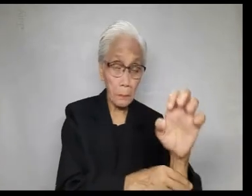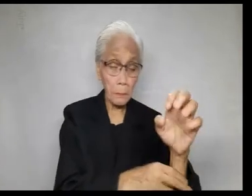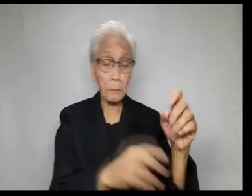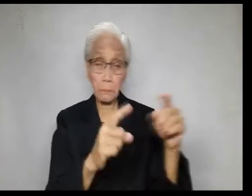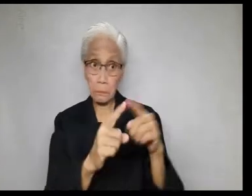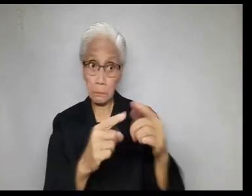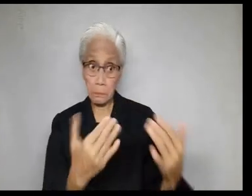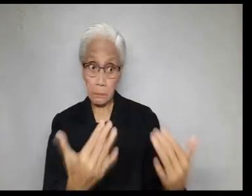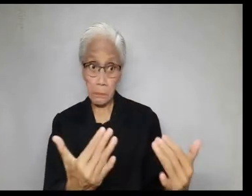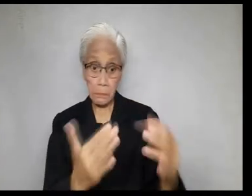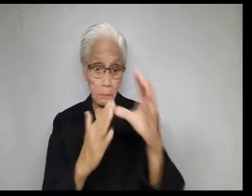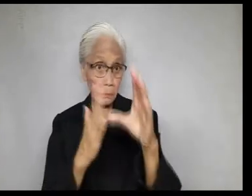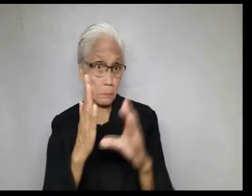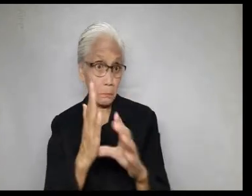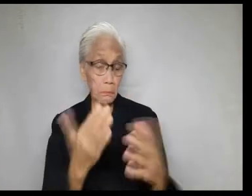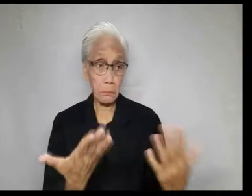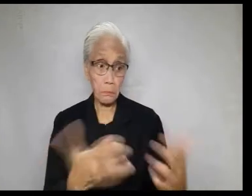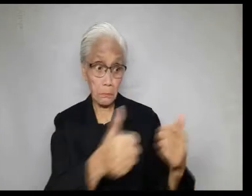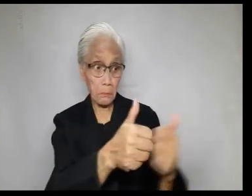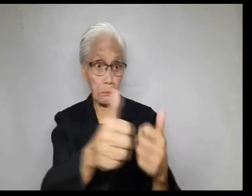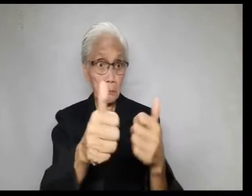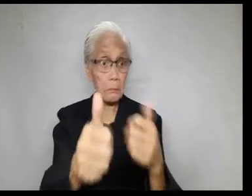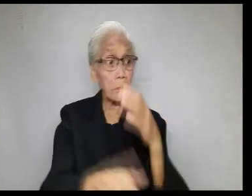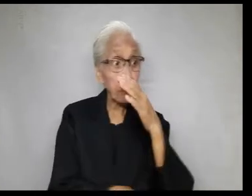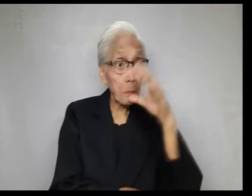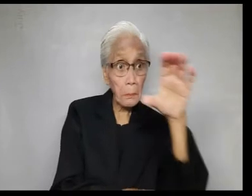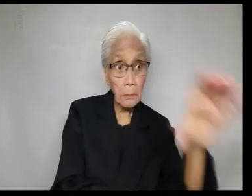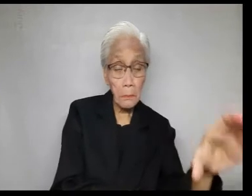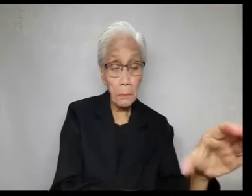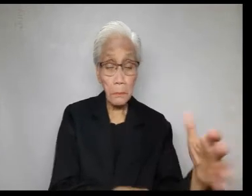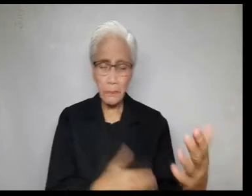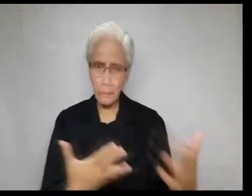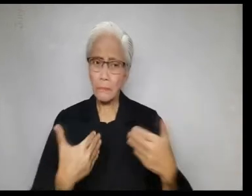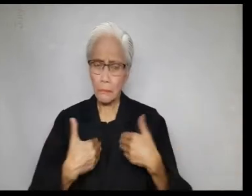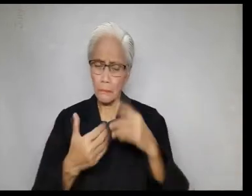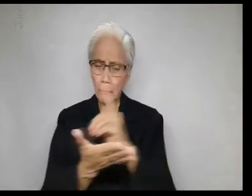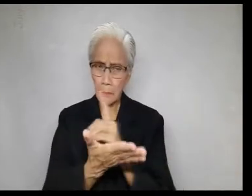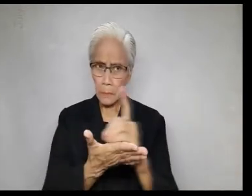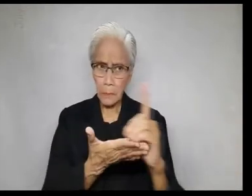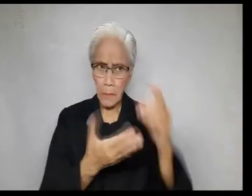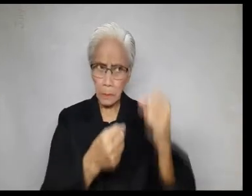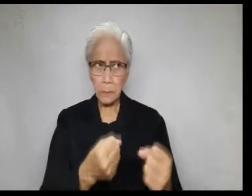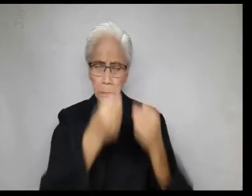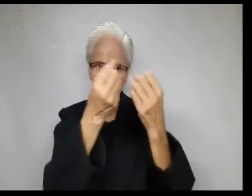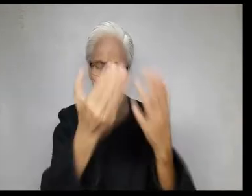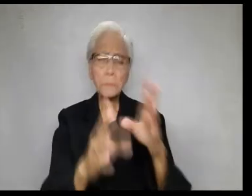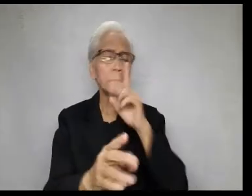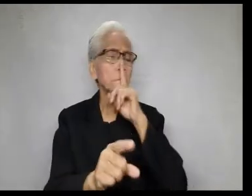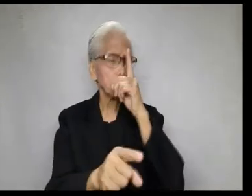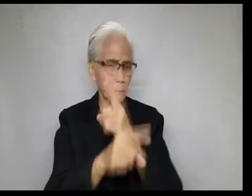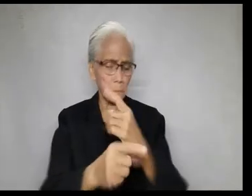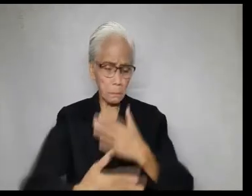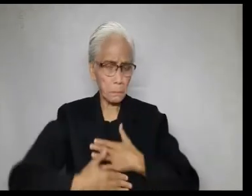refer to this love commandment. He commands his followers to have a divine, sacrificial, totally